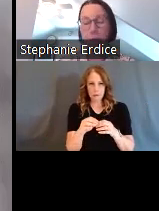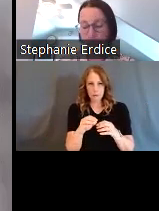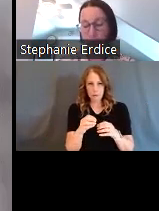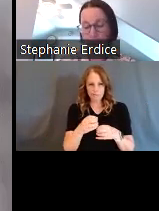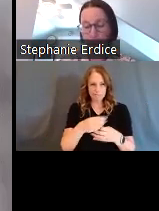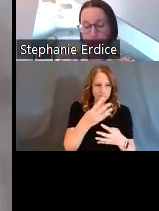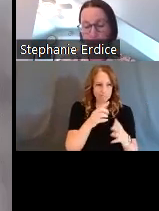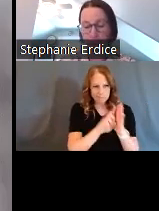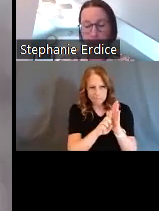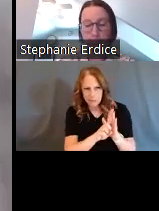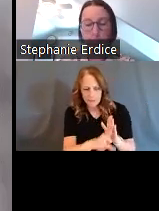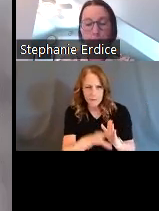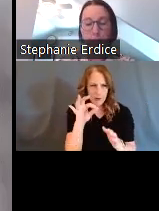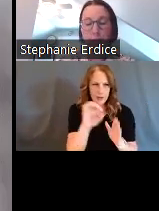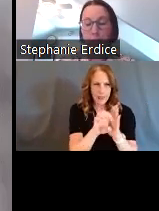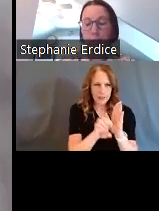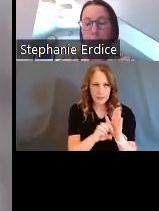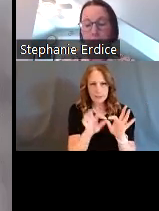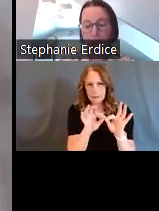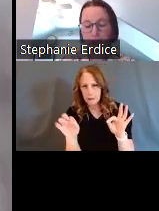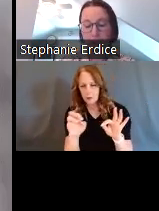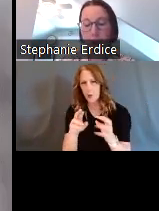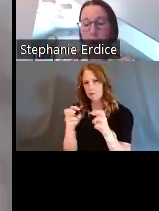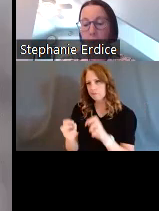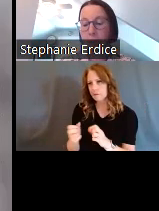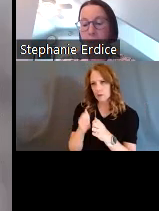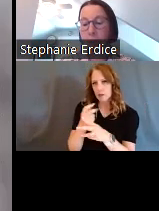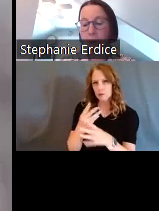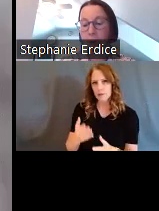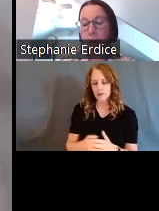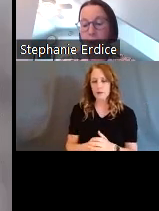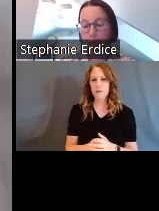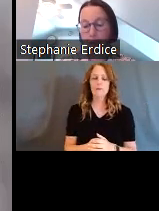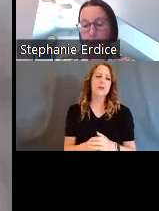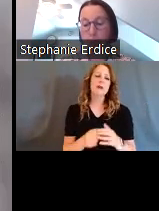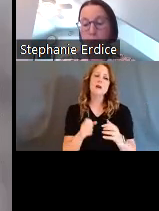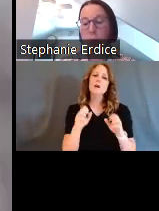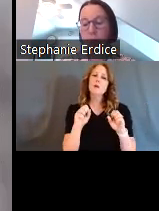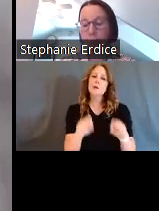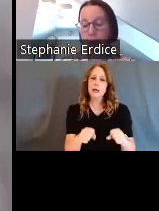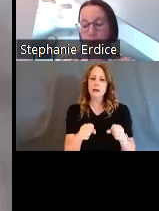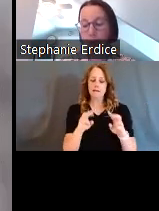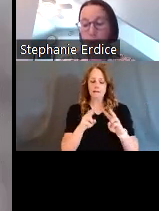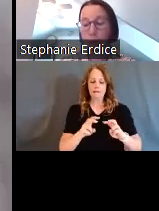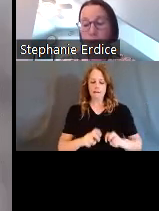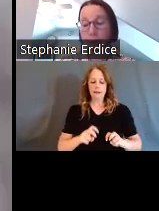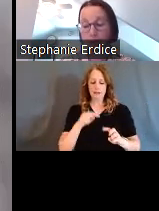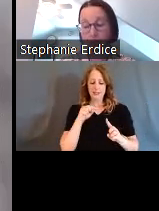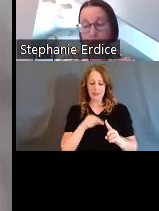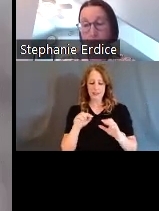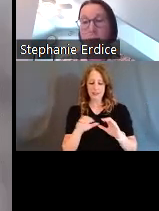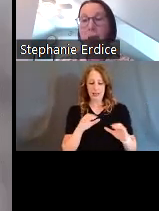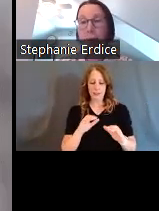kind of third thing you might want to consider. Does this action upset the balance of power between myself or